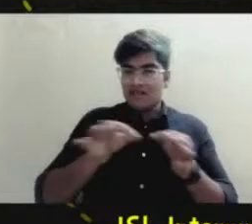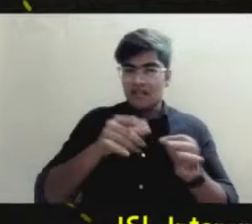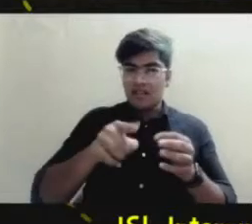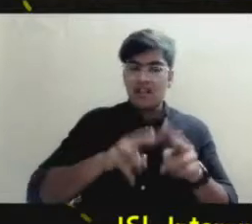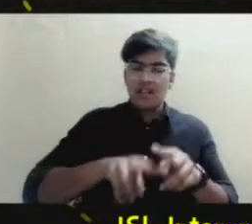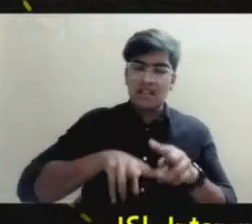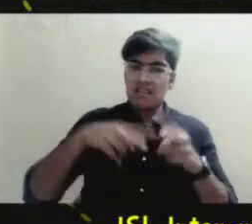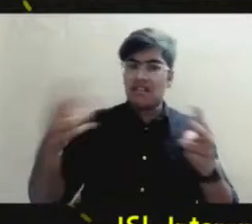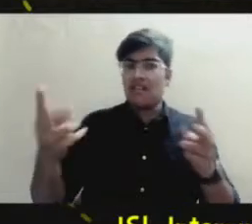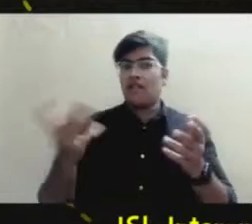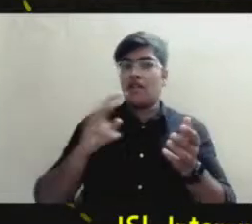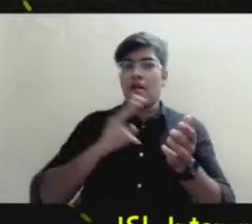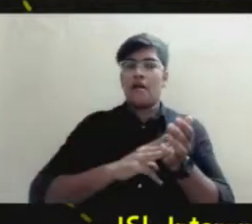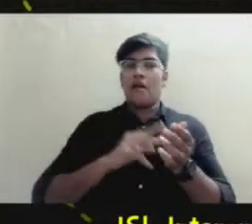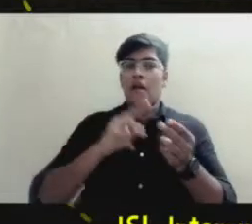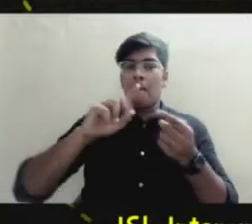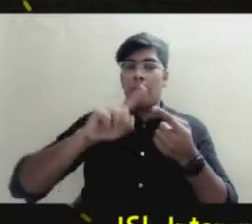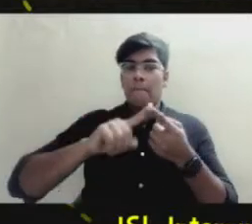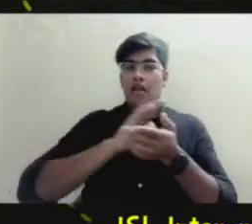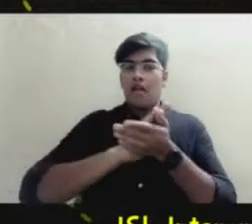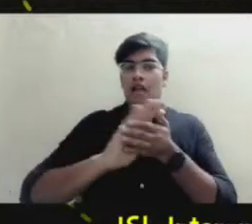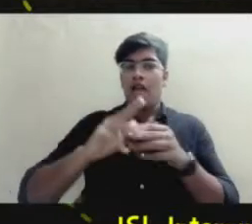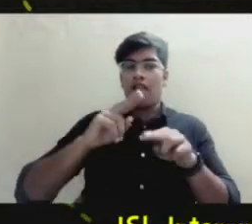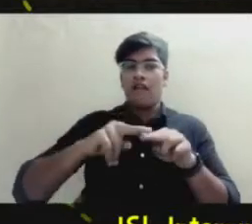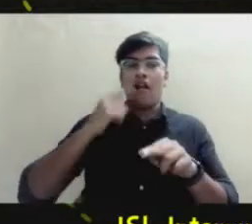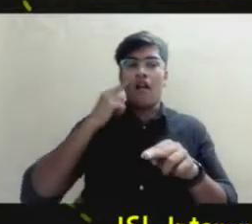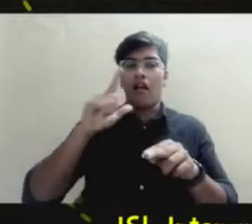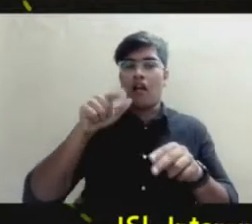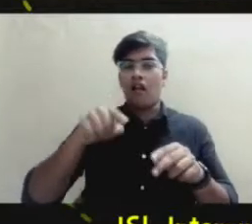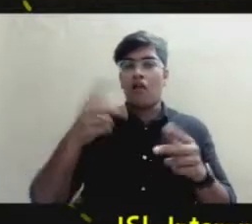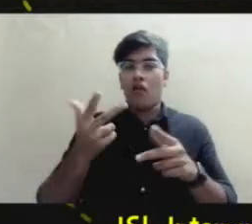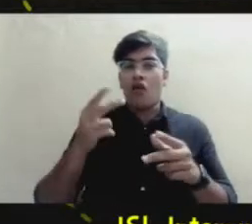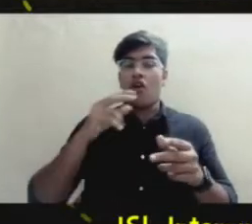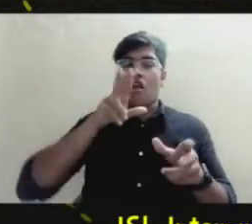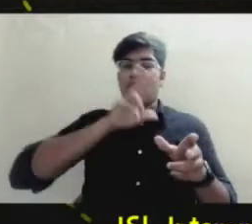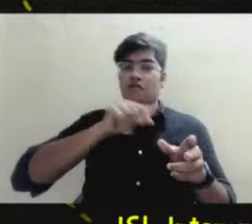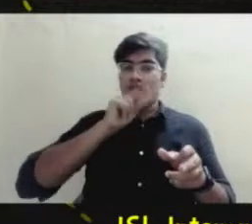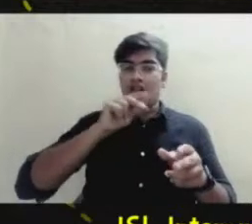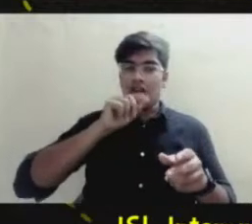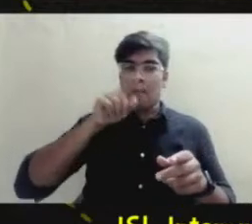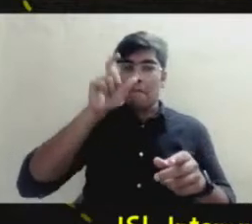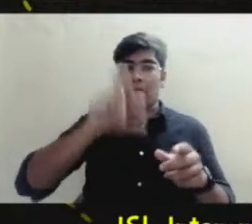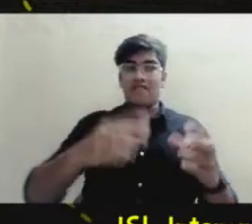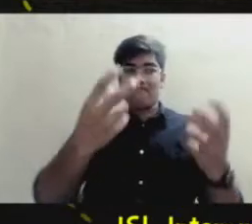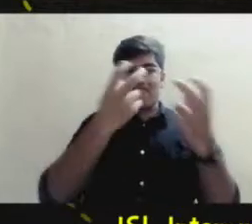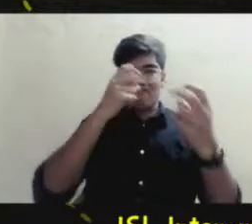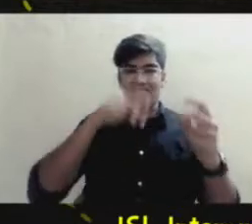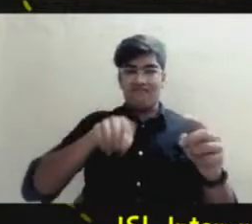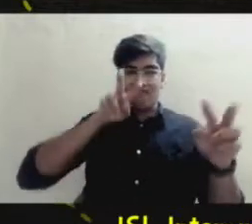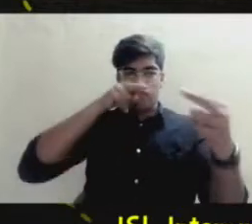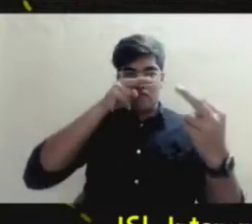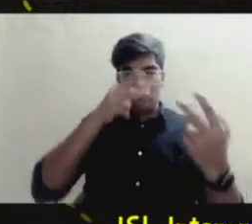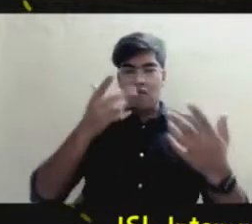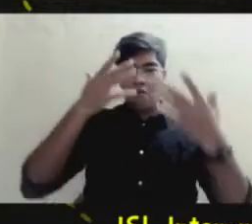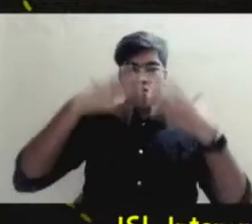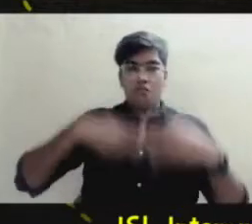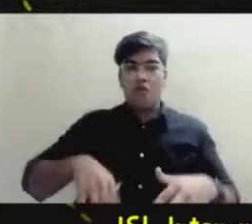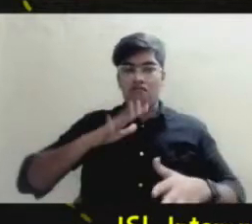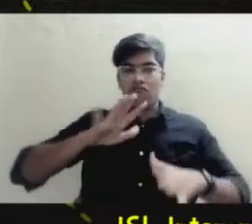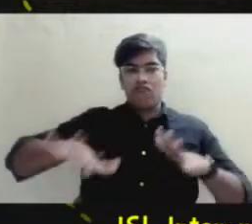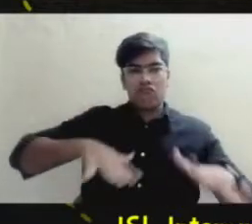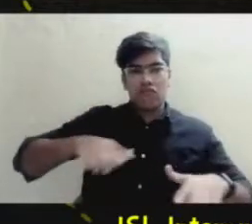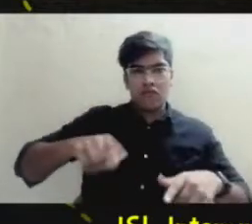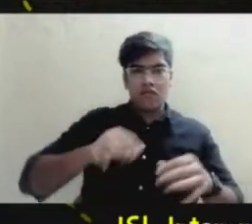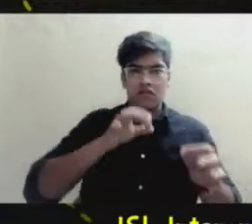with bhav or making eye contact with the listeners. There was an involvement of bodily gestures. Do you feel that this is some kind